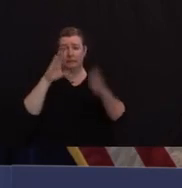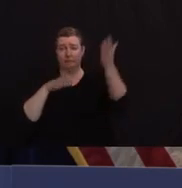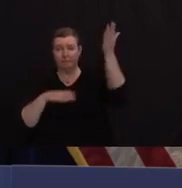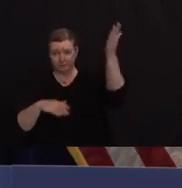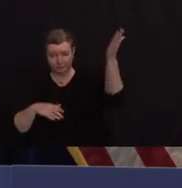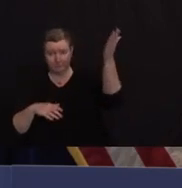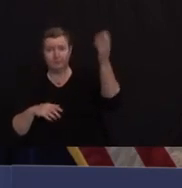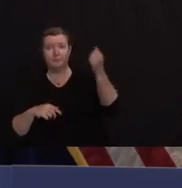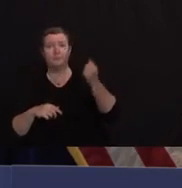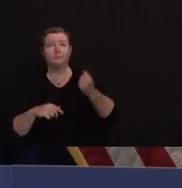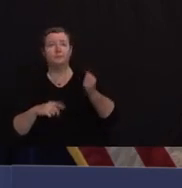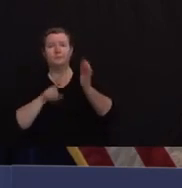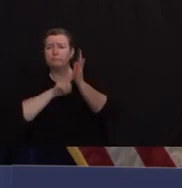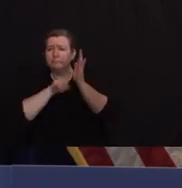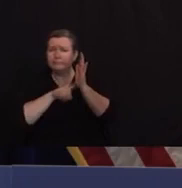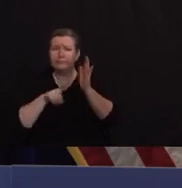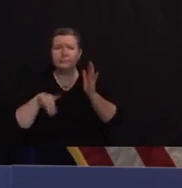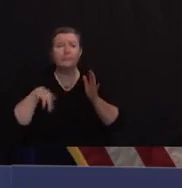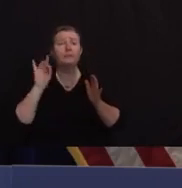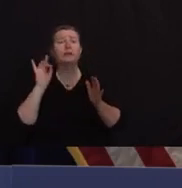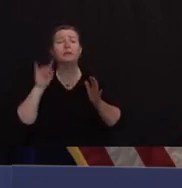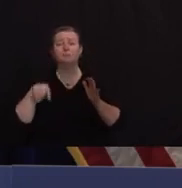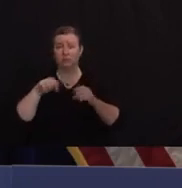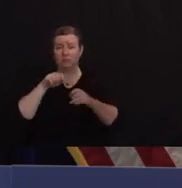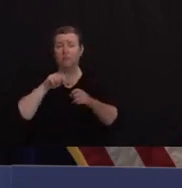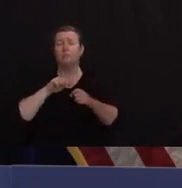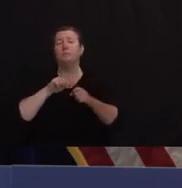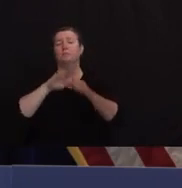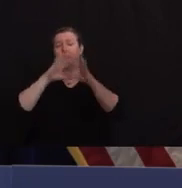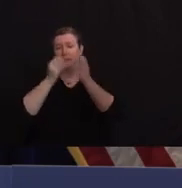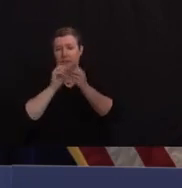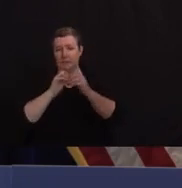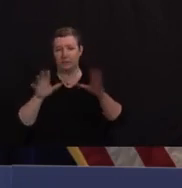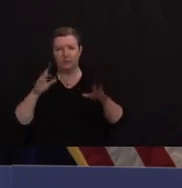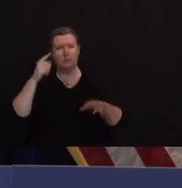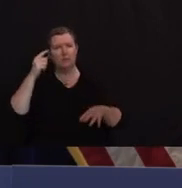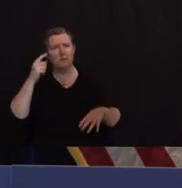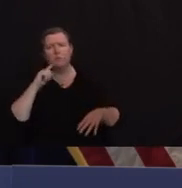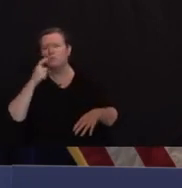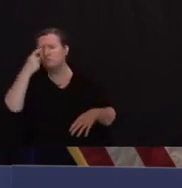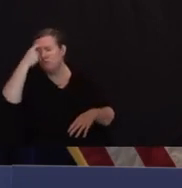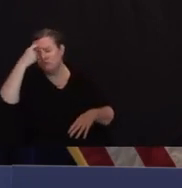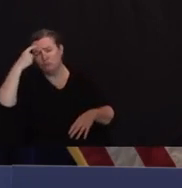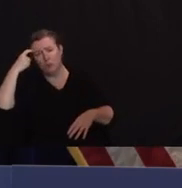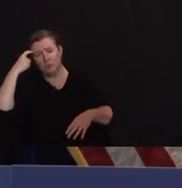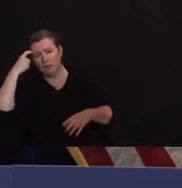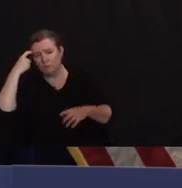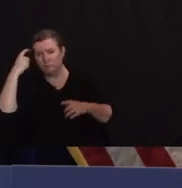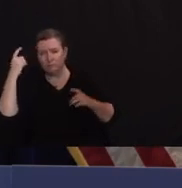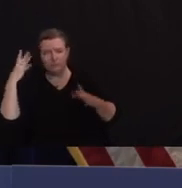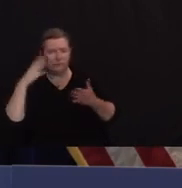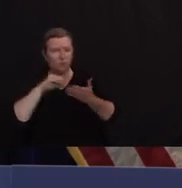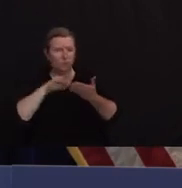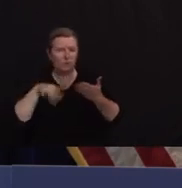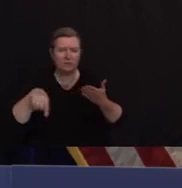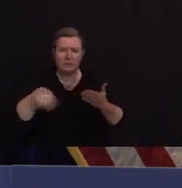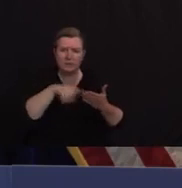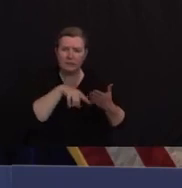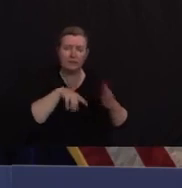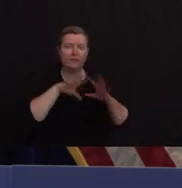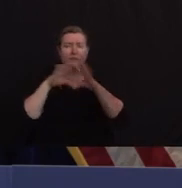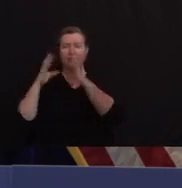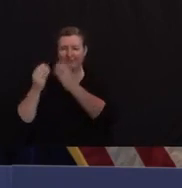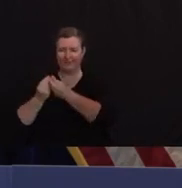children, adolescents, and families. Schools can help promote student well-being by establishing supportive environments and